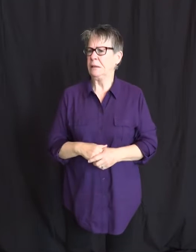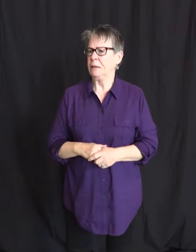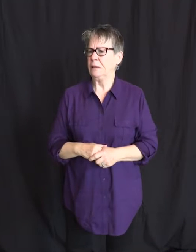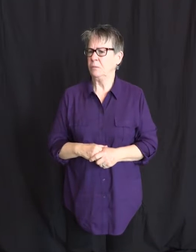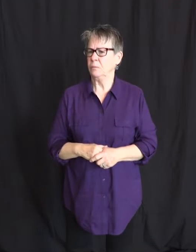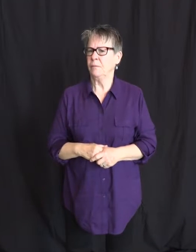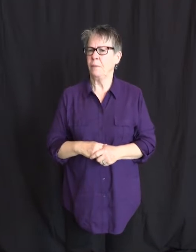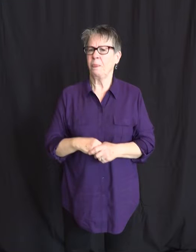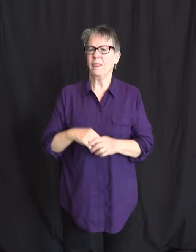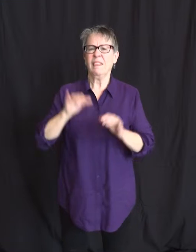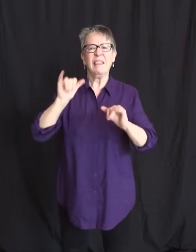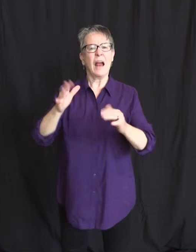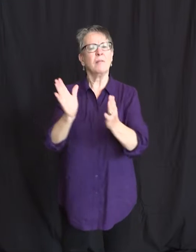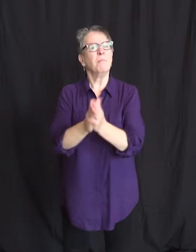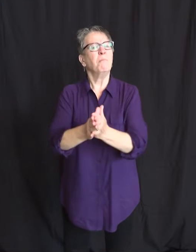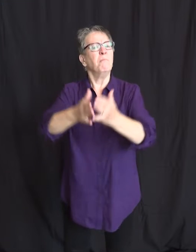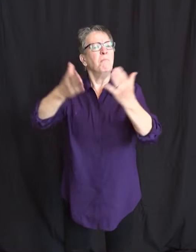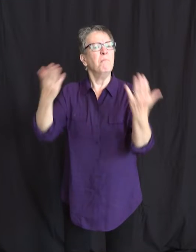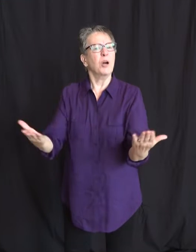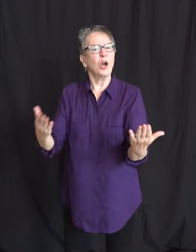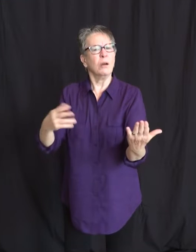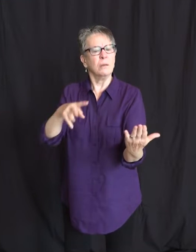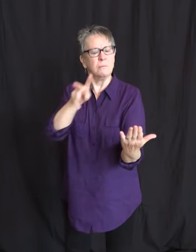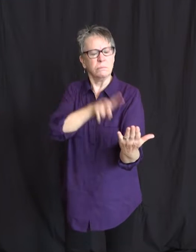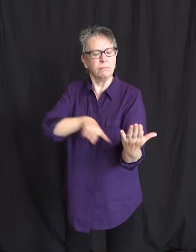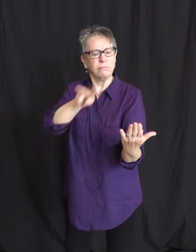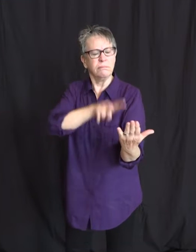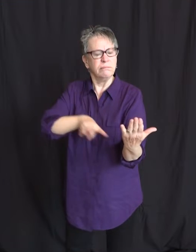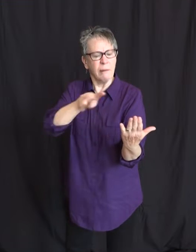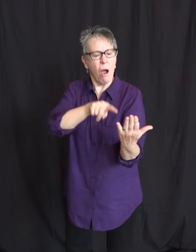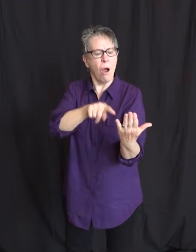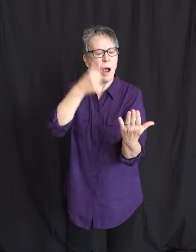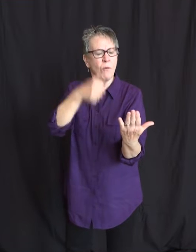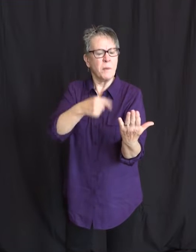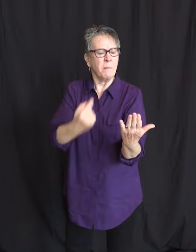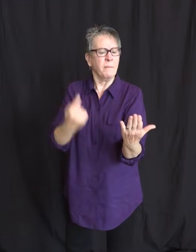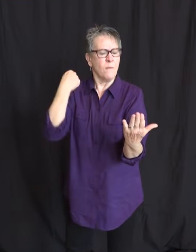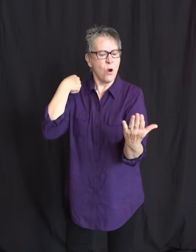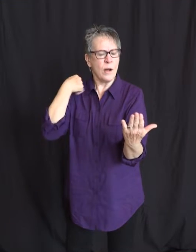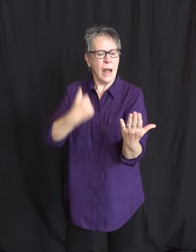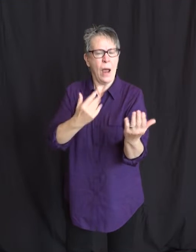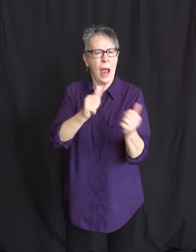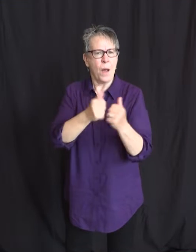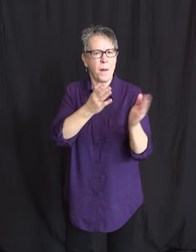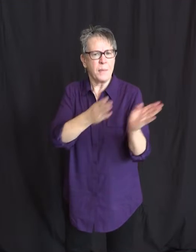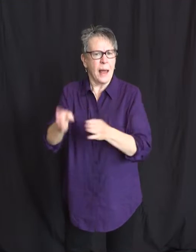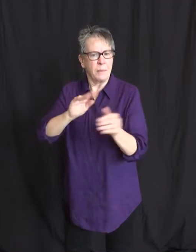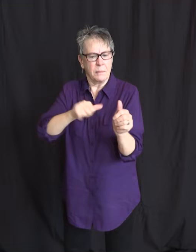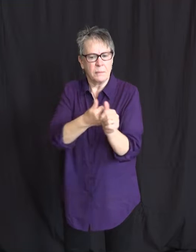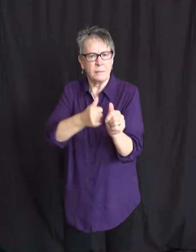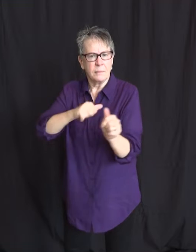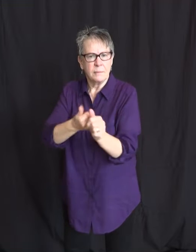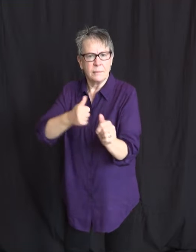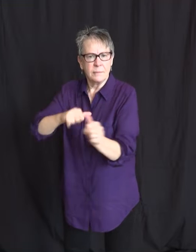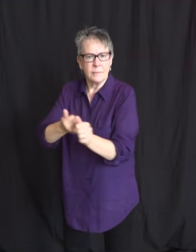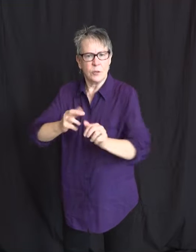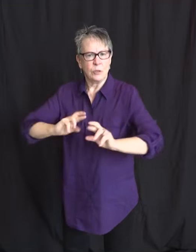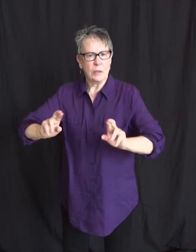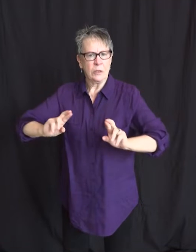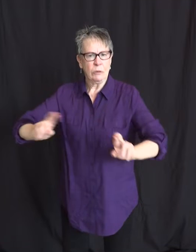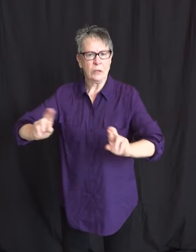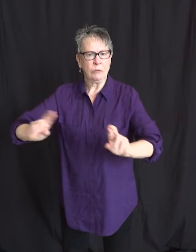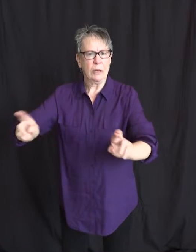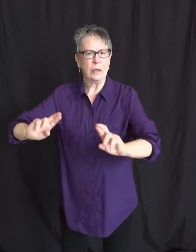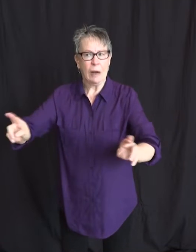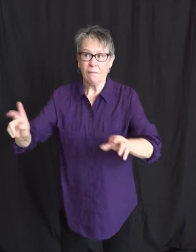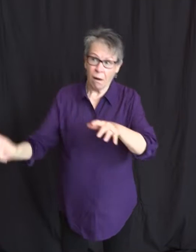hand off, by the way, to future administrations, complete with the framework for the dozens of executive orders and other processes